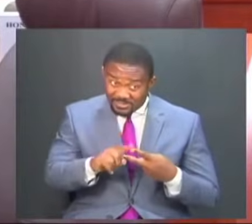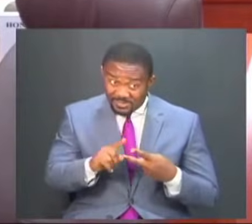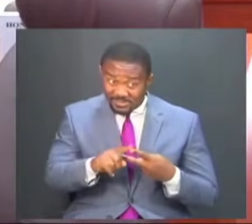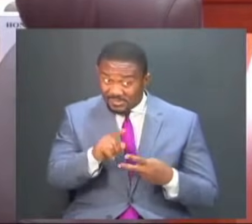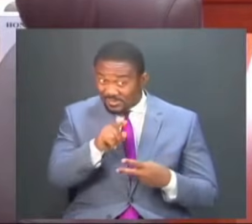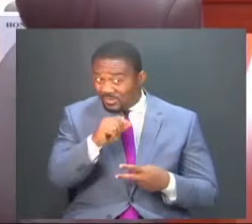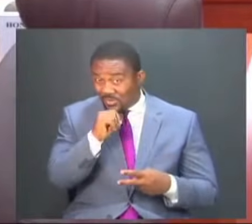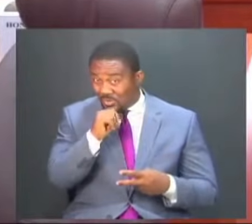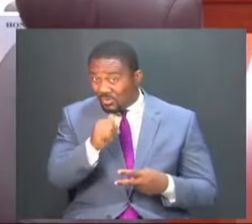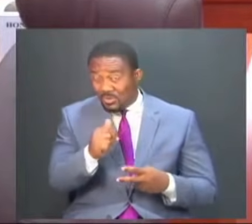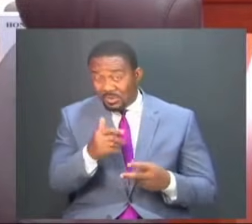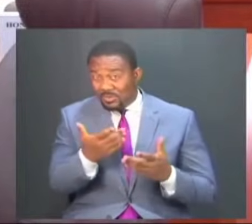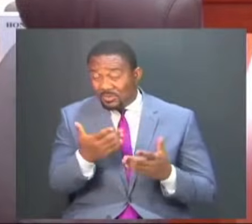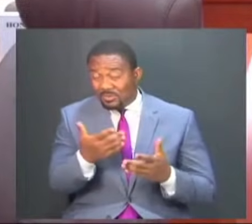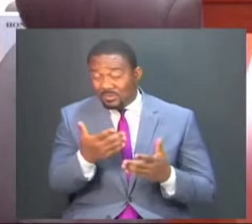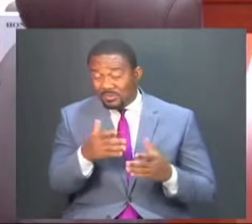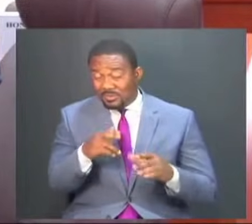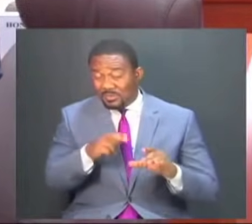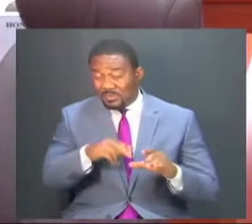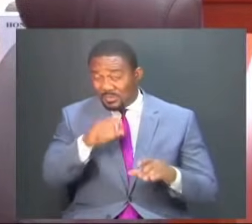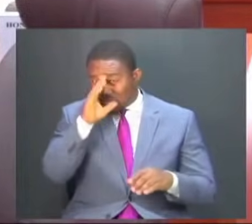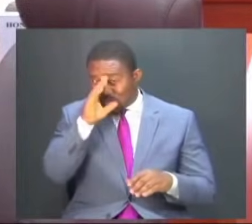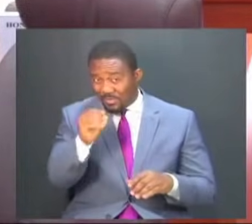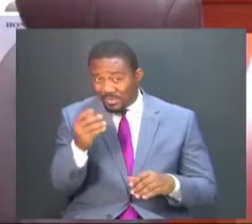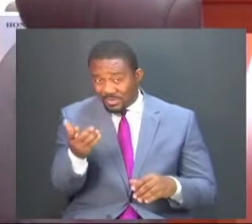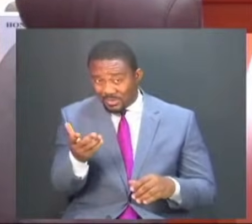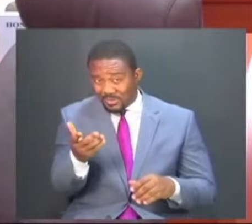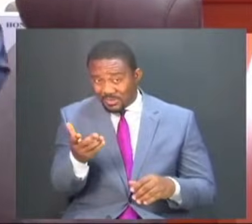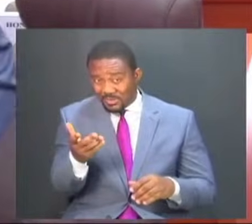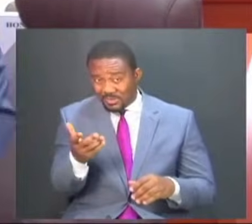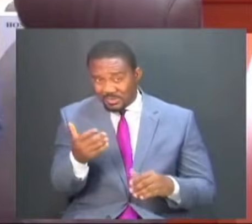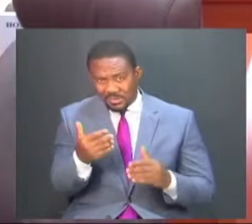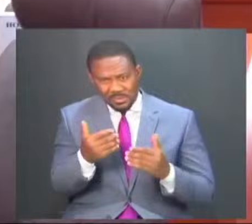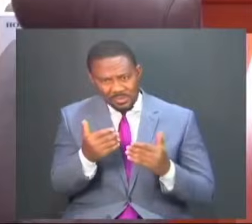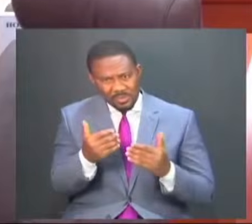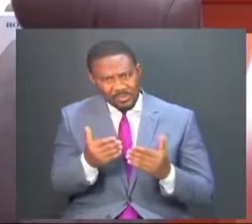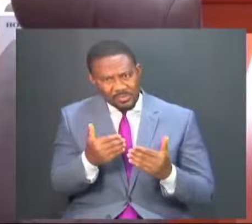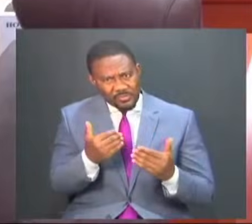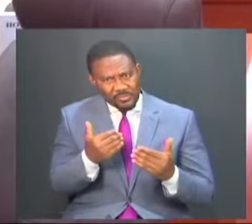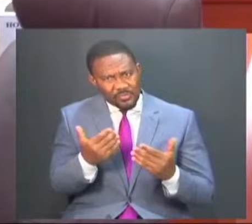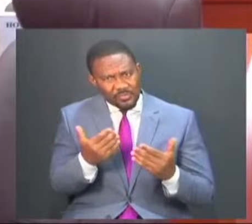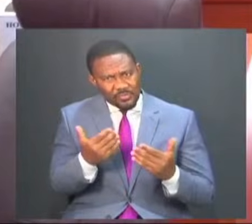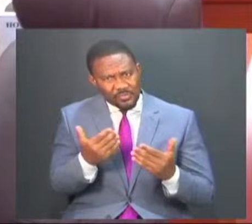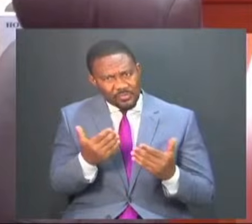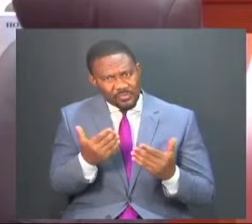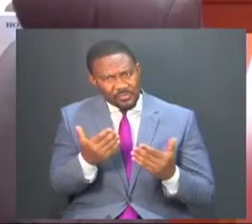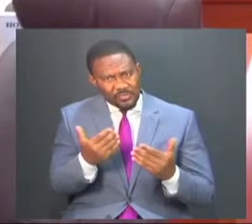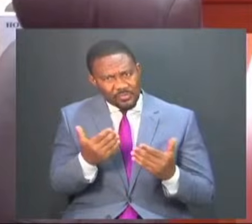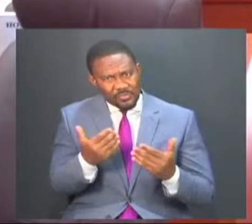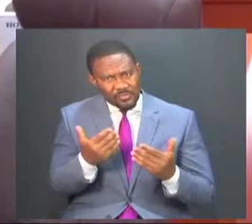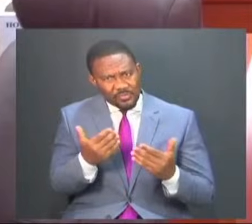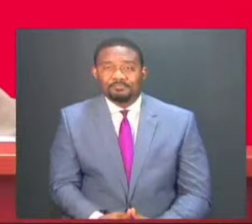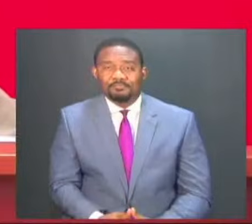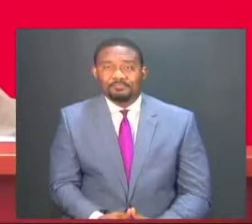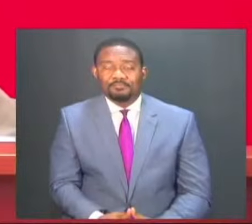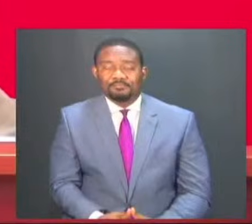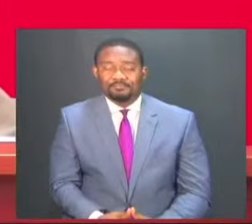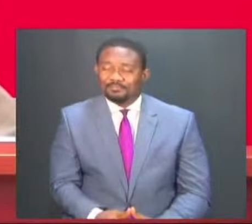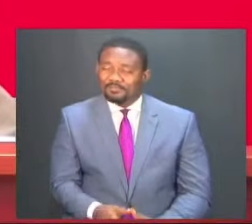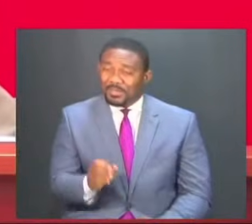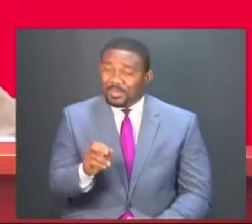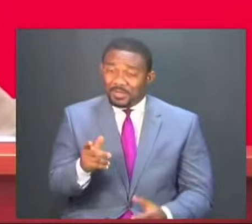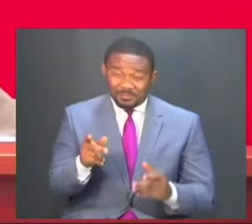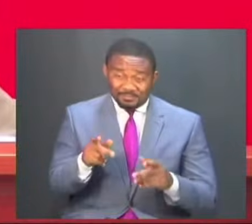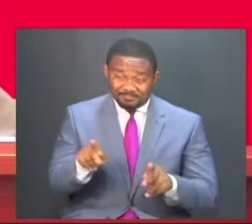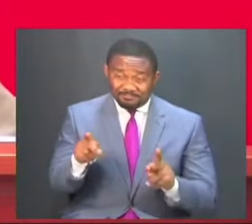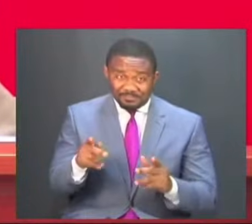chairman, because you said chairman of the committee. And before he proceeds. The point is well noted. Leave is hereby granted. Honorable Richard Achampong,